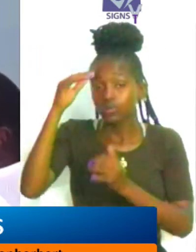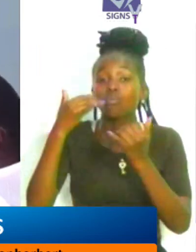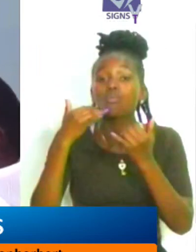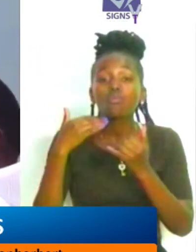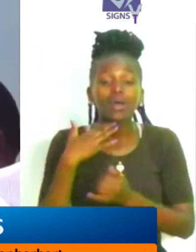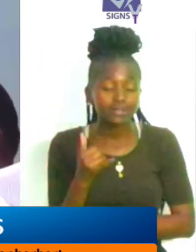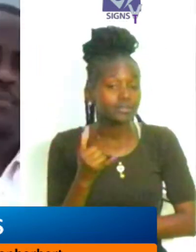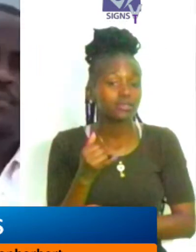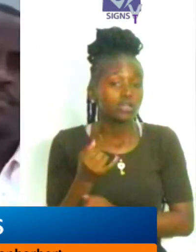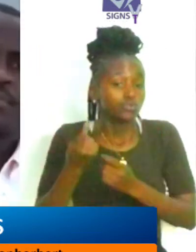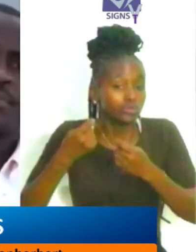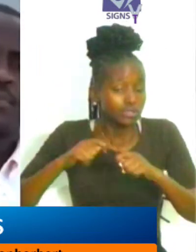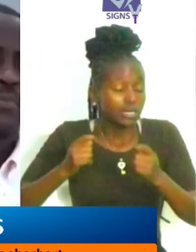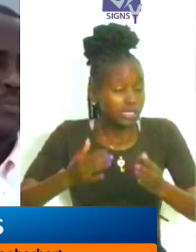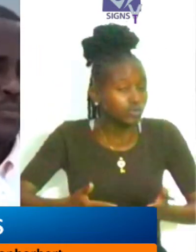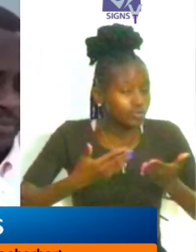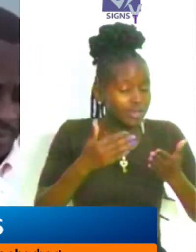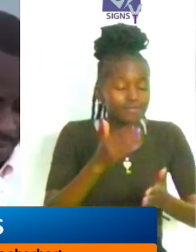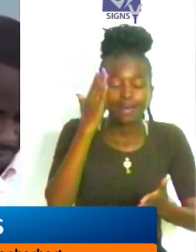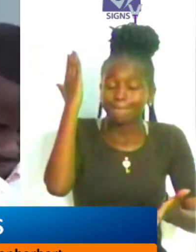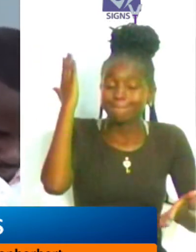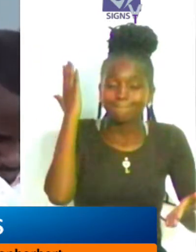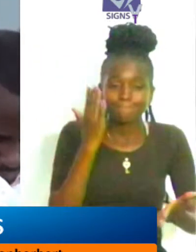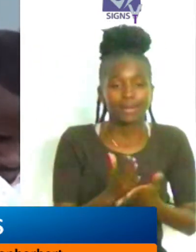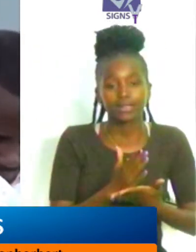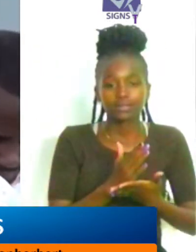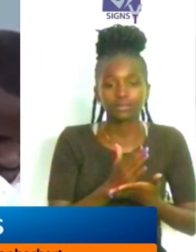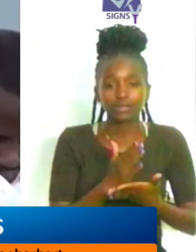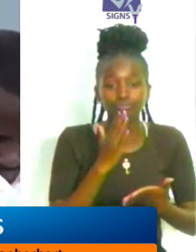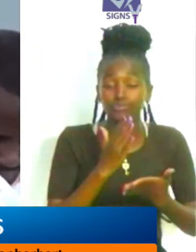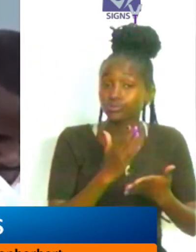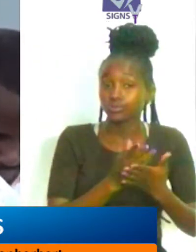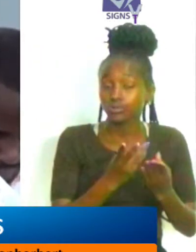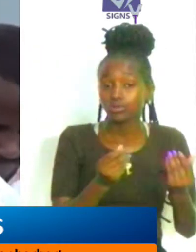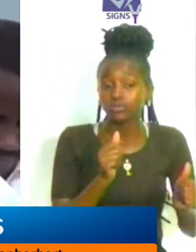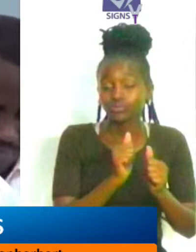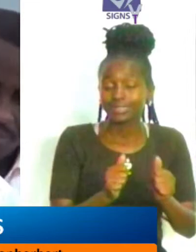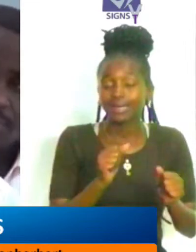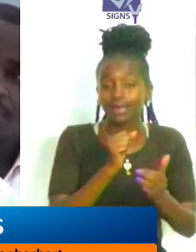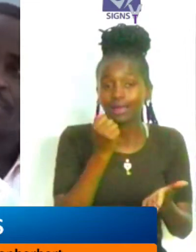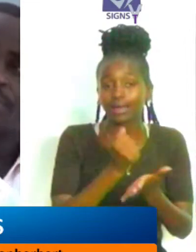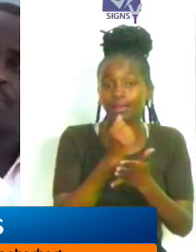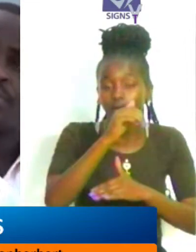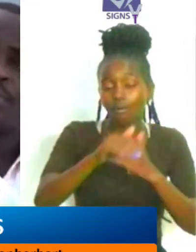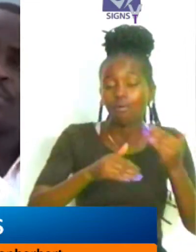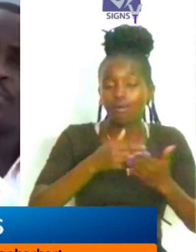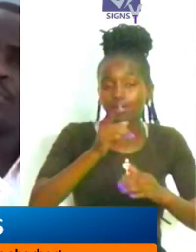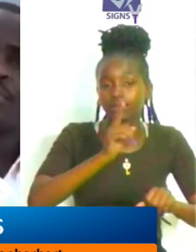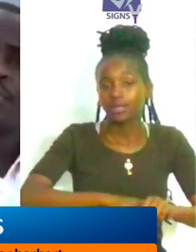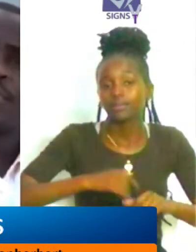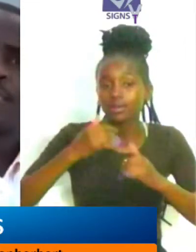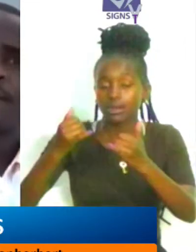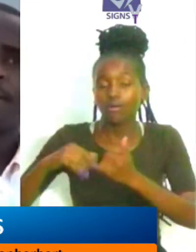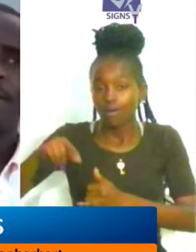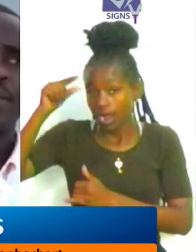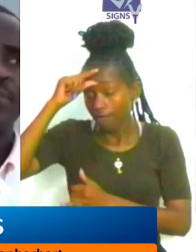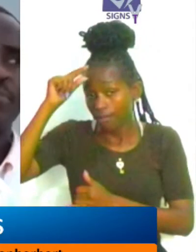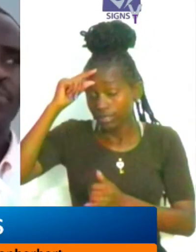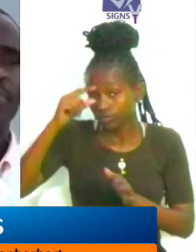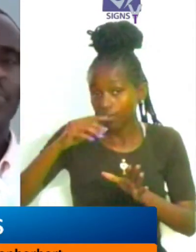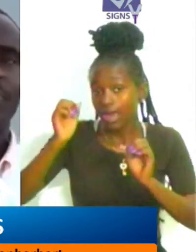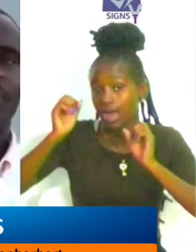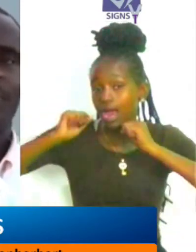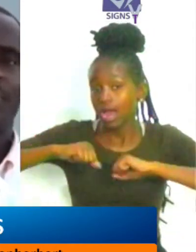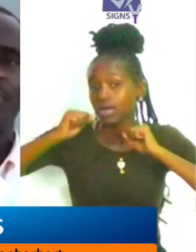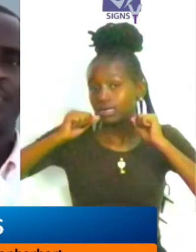because it's sustainable. In an effort to ease the aforementioned pressure, the government has therefore entered into a